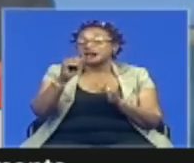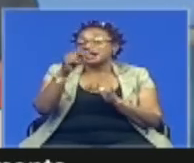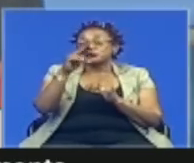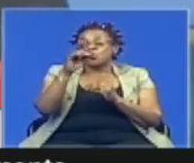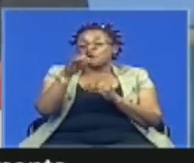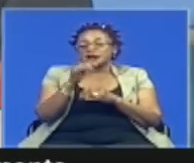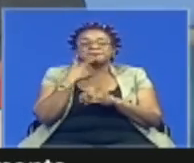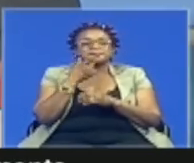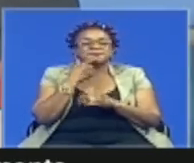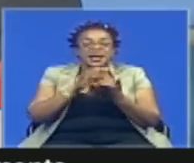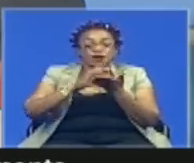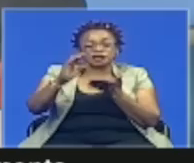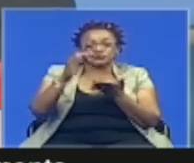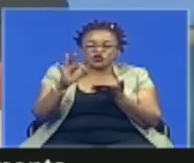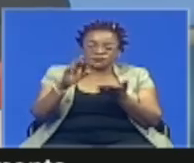allocation of resources.